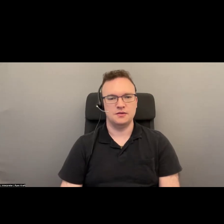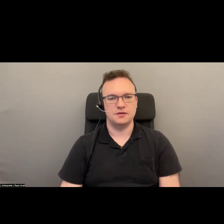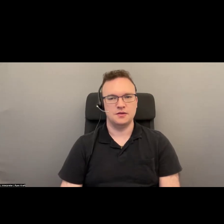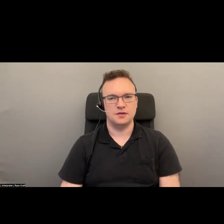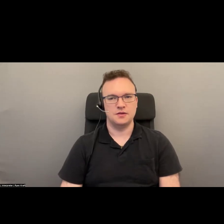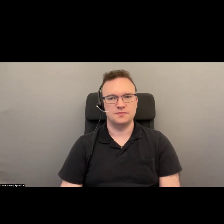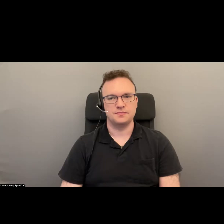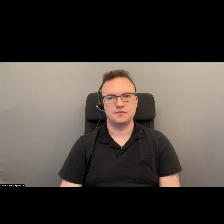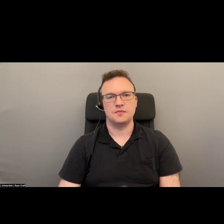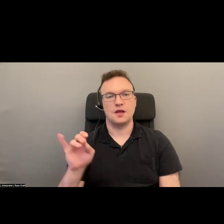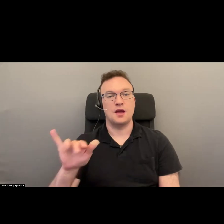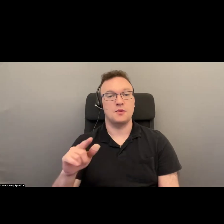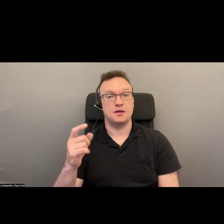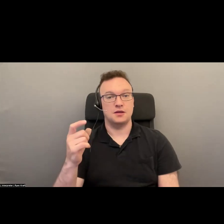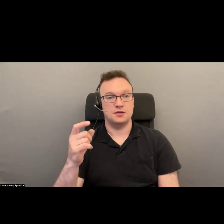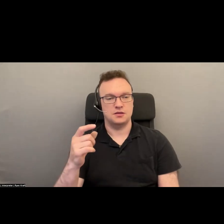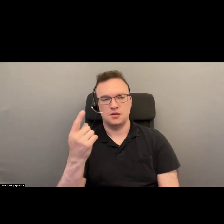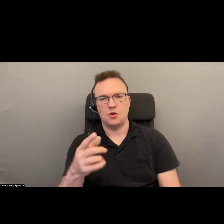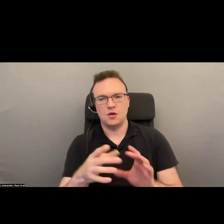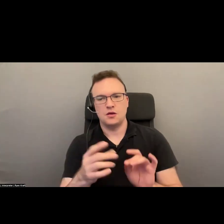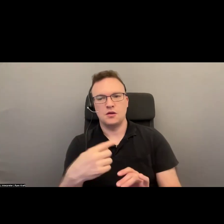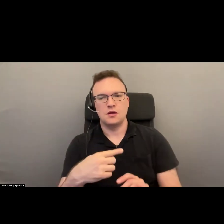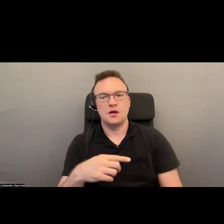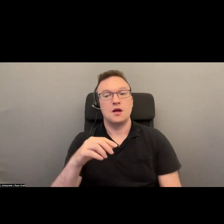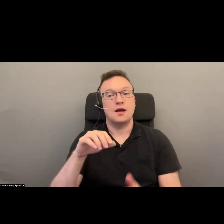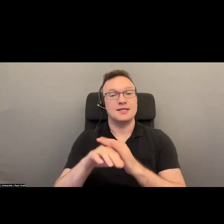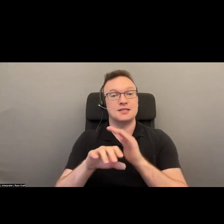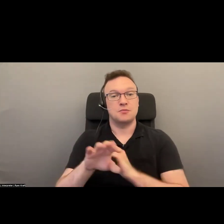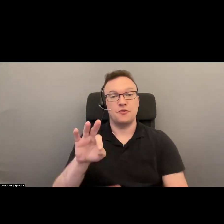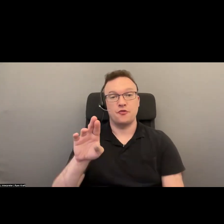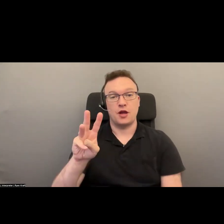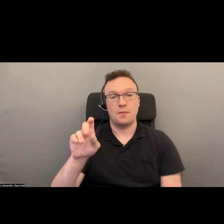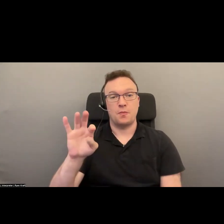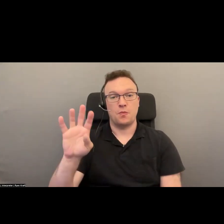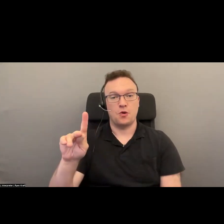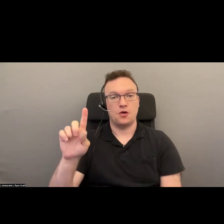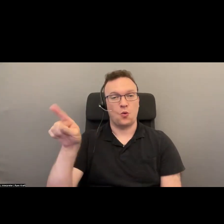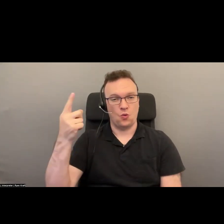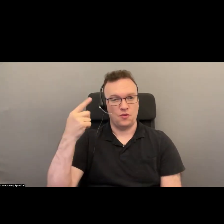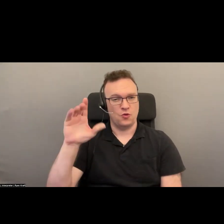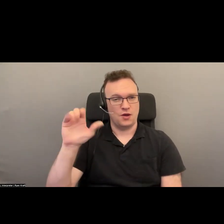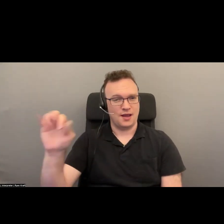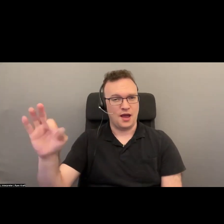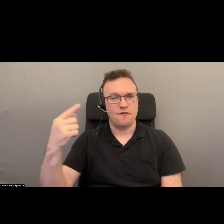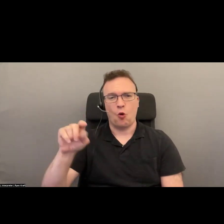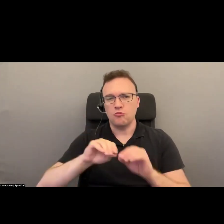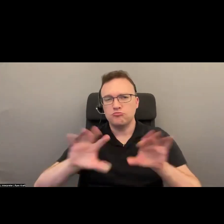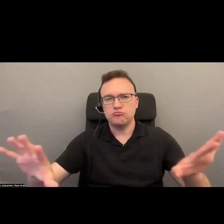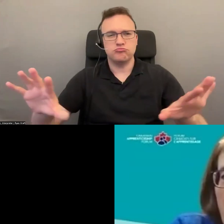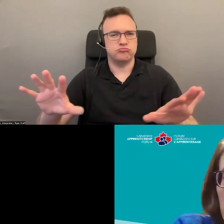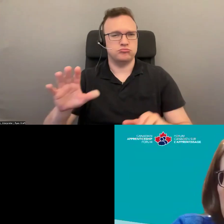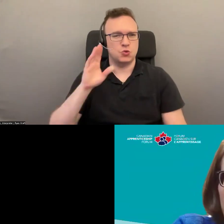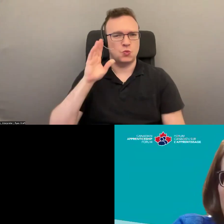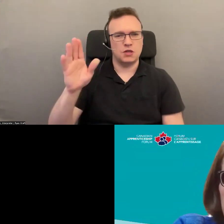Yeah, someone's asked, would the accessibility framework be available publicly or is it just for CAF? I can ask about